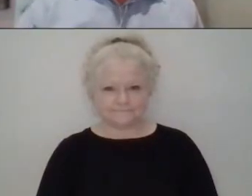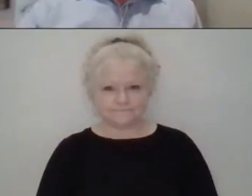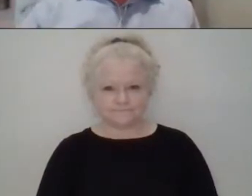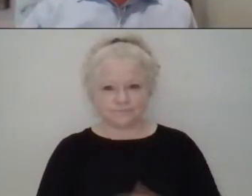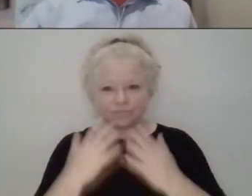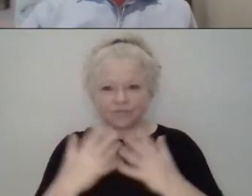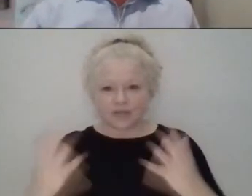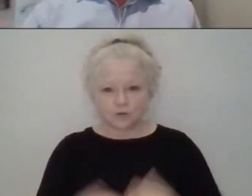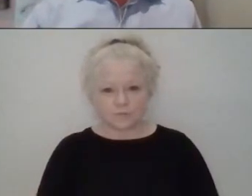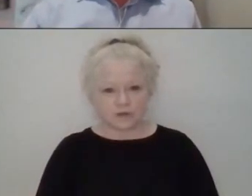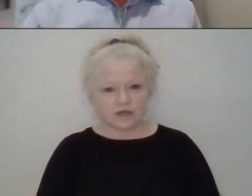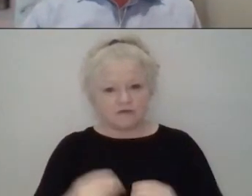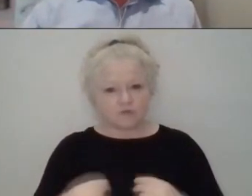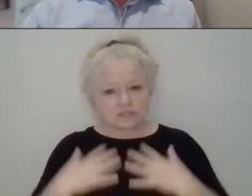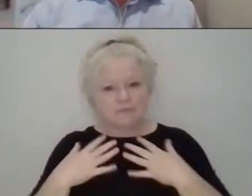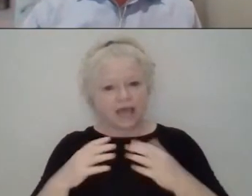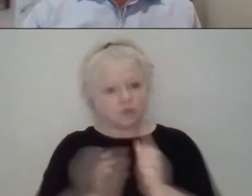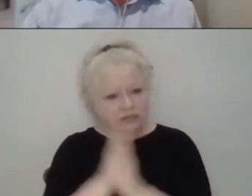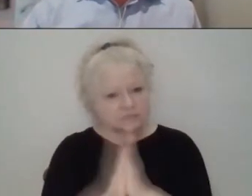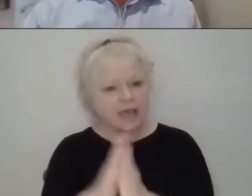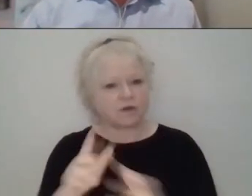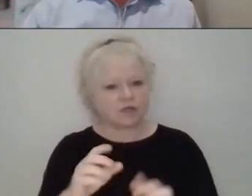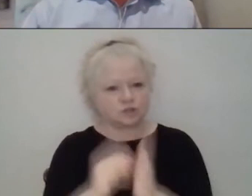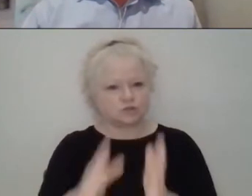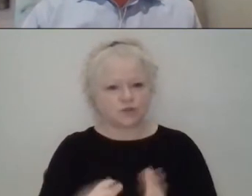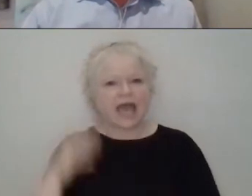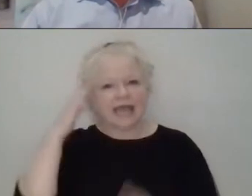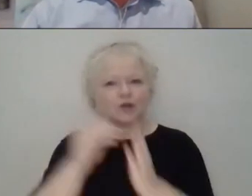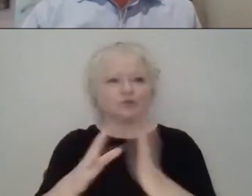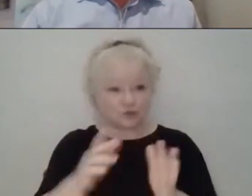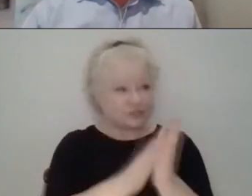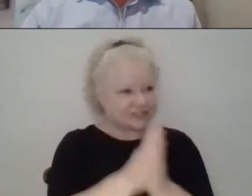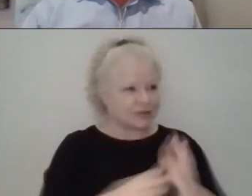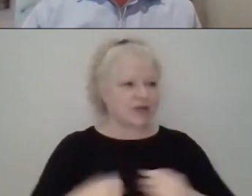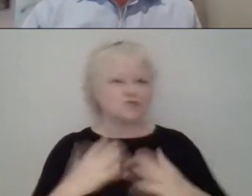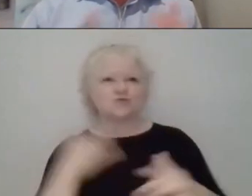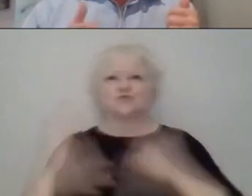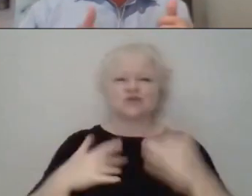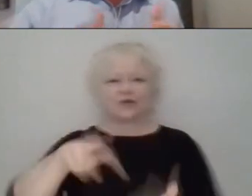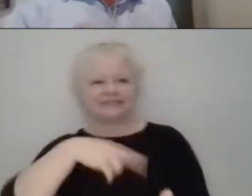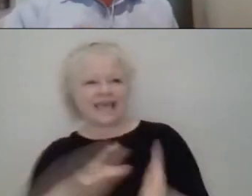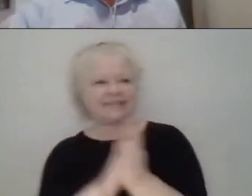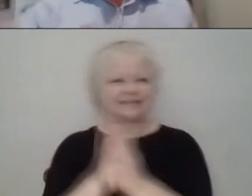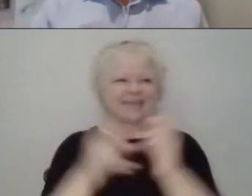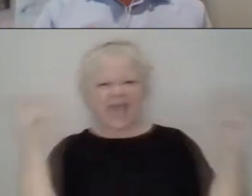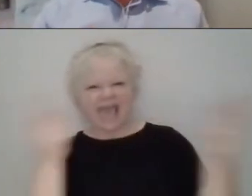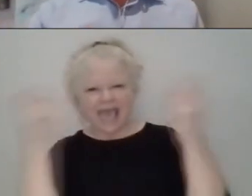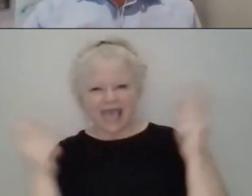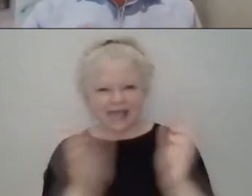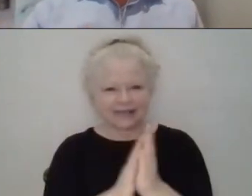Thank you for inspiring the students. I know you're inspired, students out there, right? You're like dancing and having a good time. Yes.